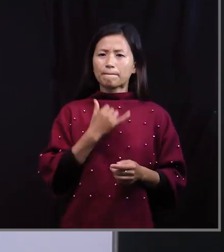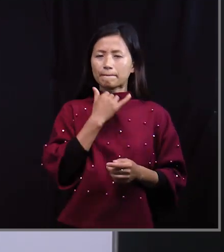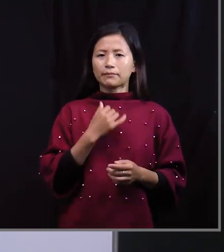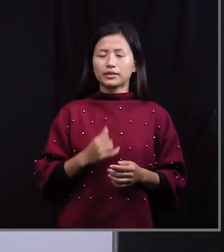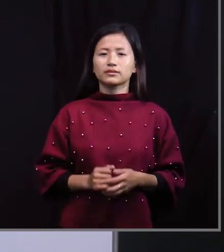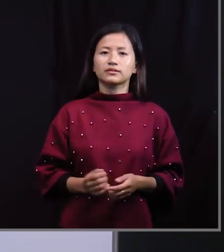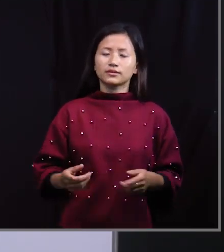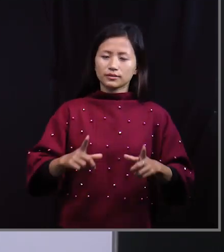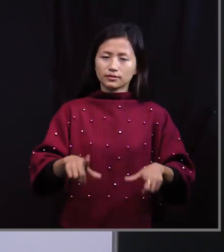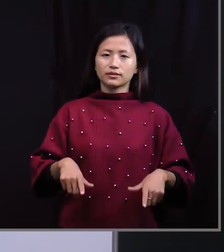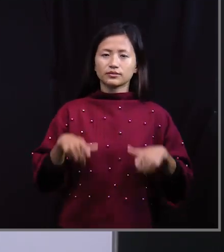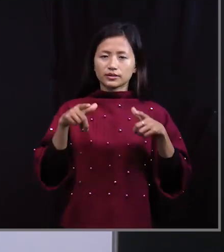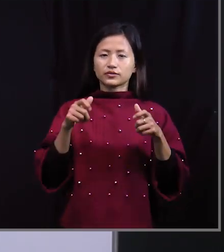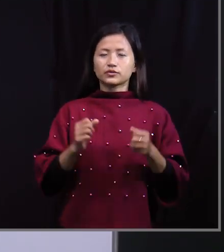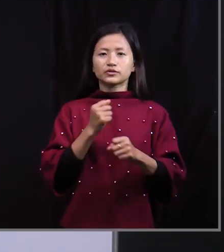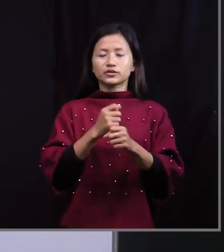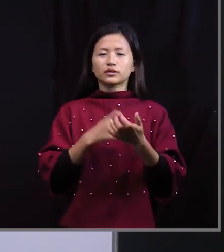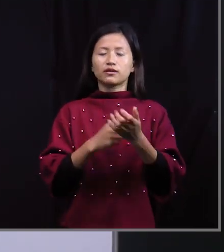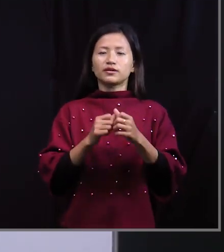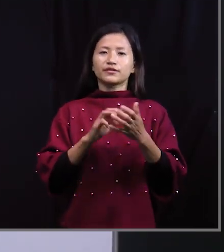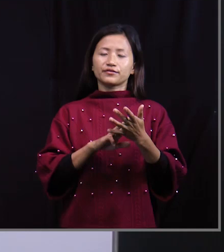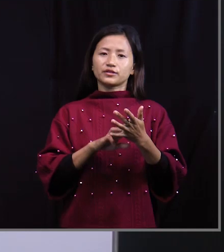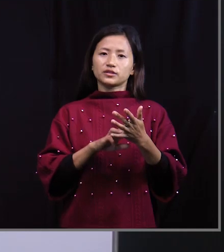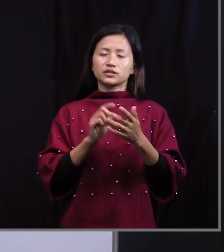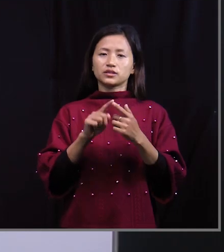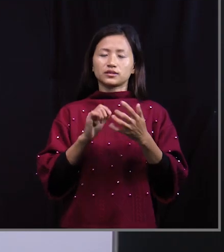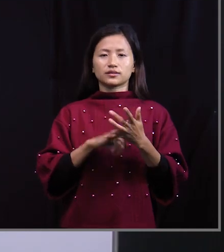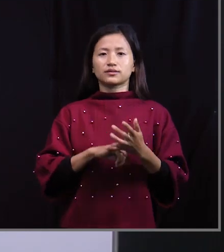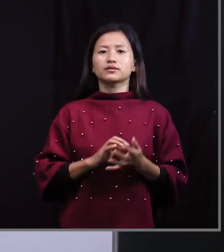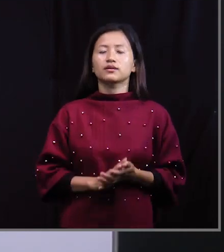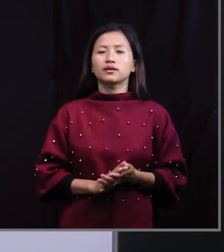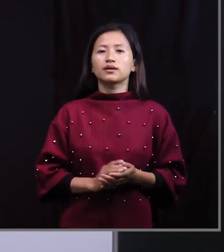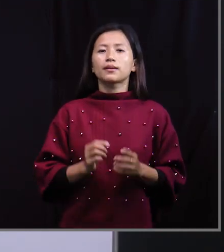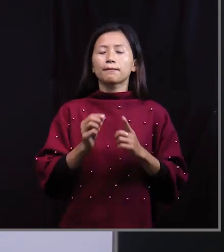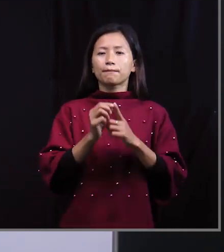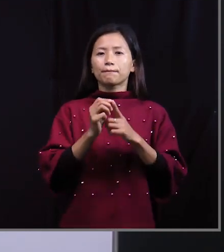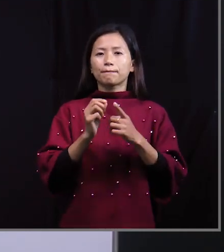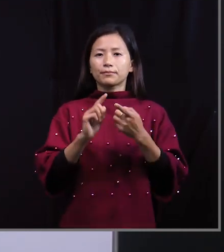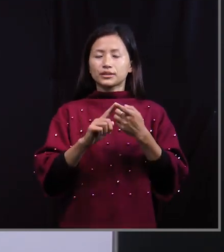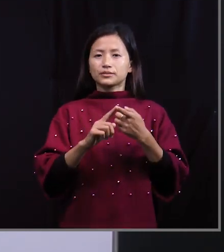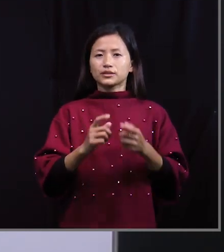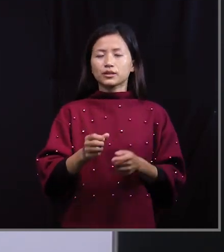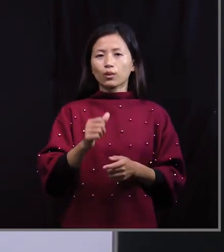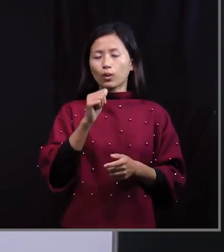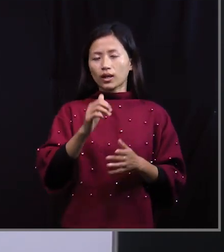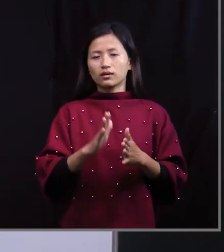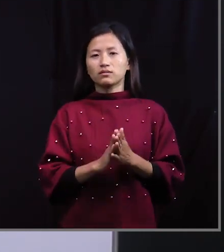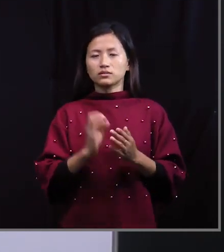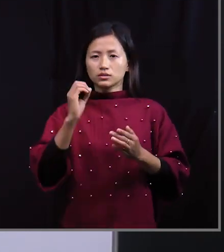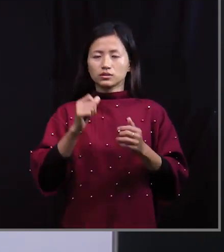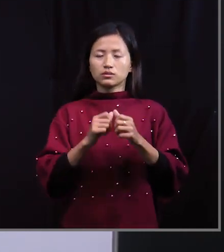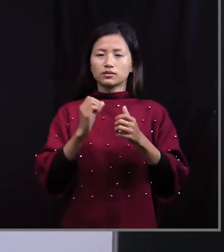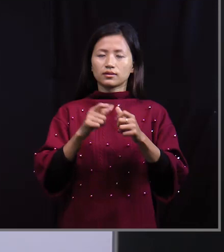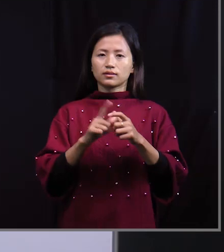as coming alive from the graves. Okay, and they condemned the use of this Pepsi Cola product. So they, since